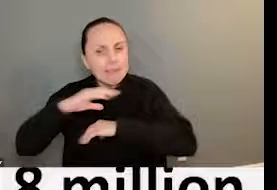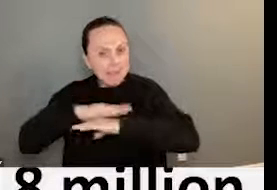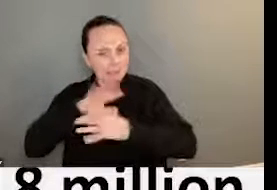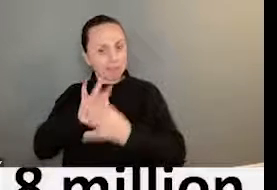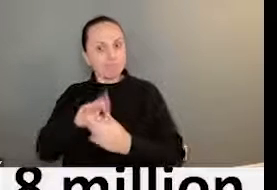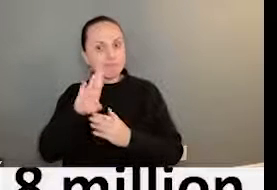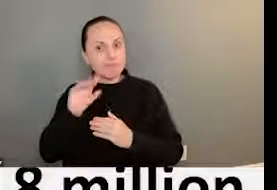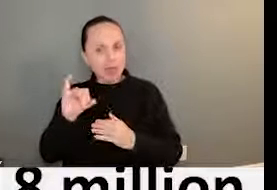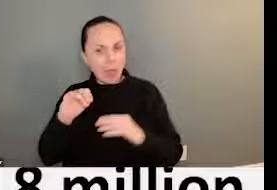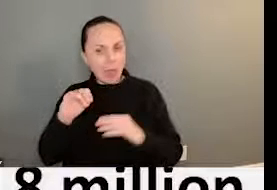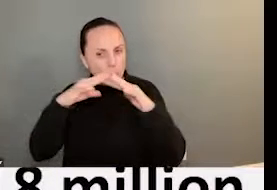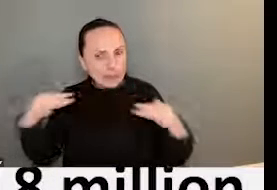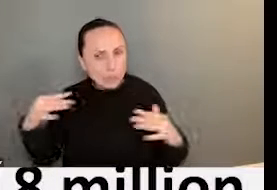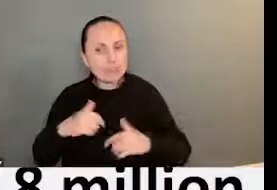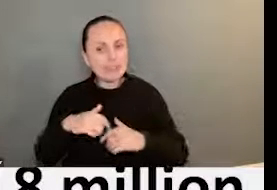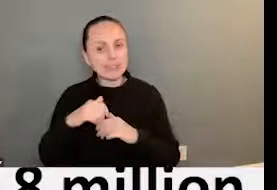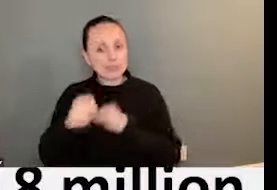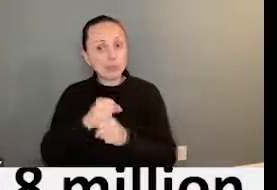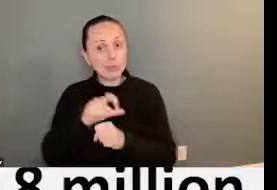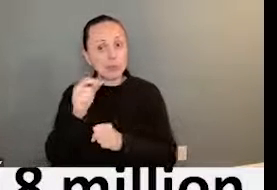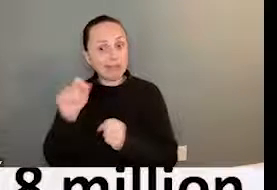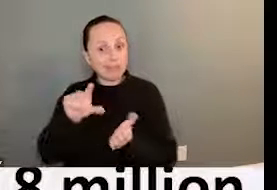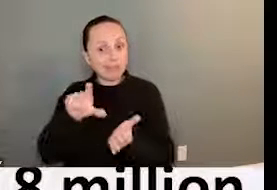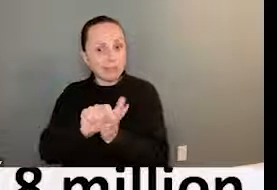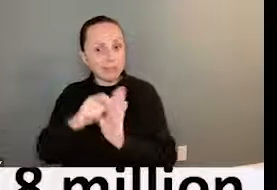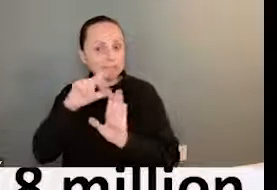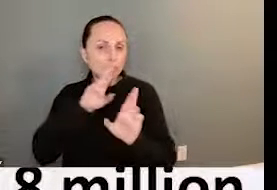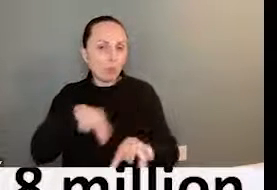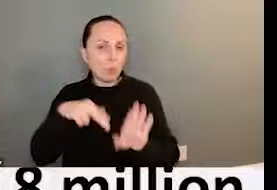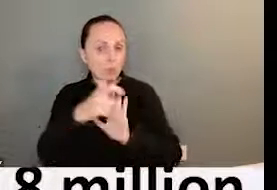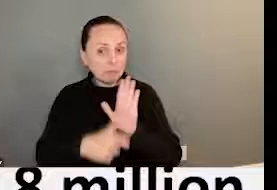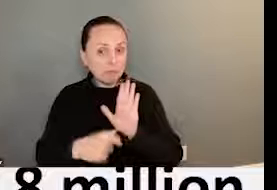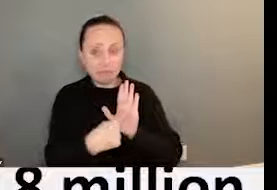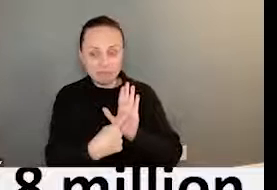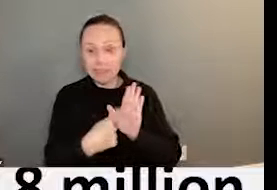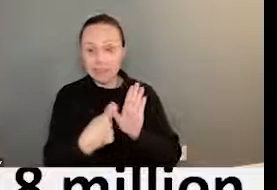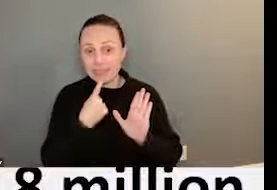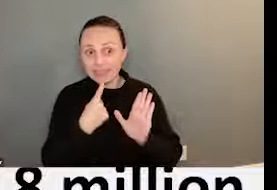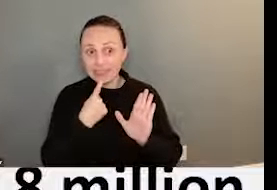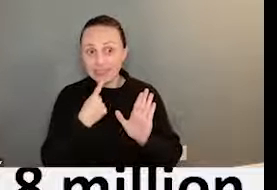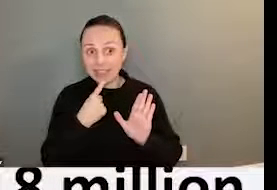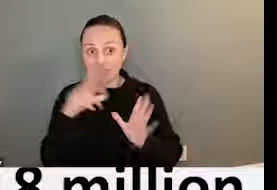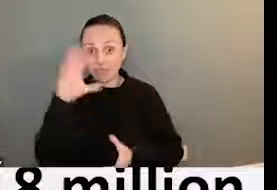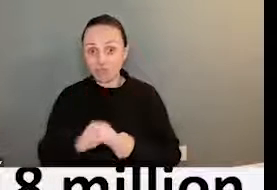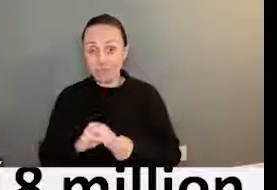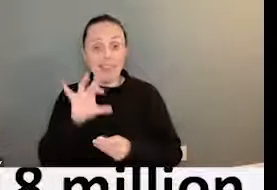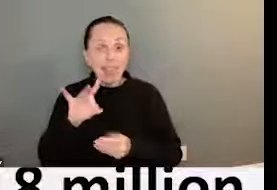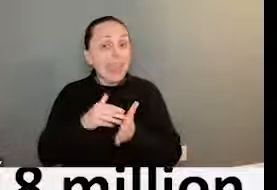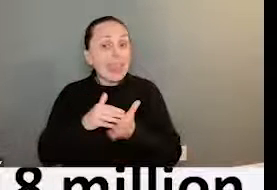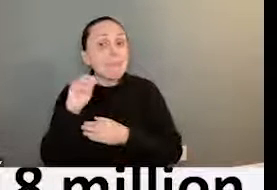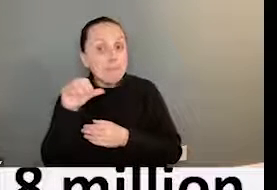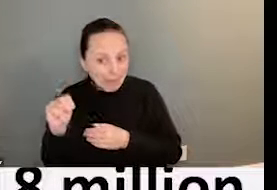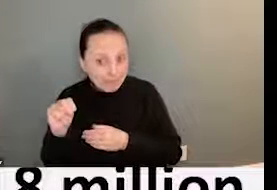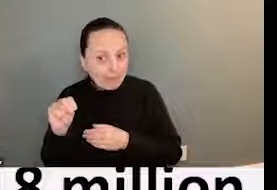Biodiversity and Ecosystem Services in 2019 came out with a report that essentially noted that of the 8 million